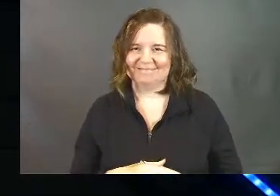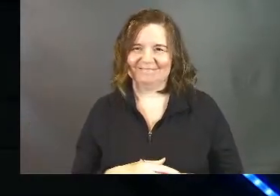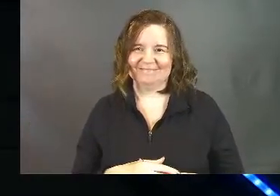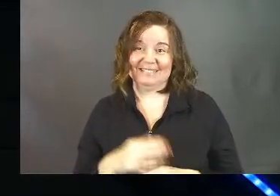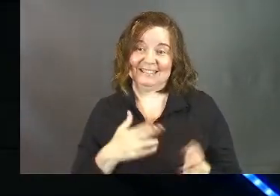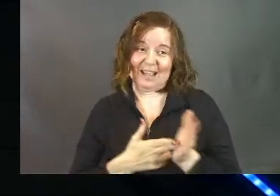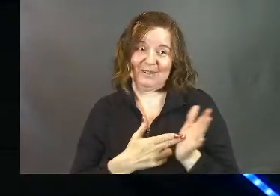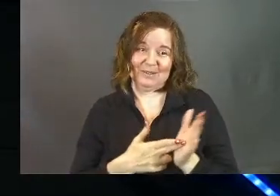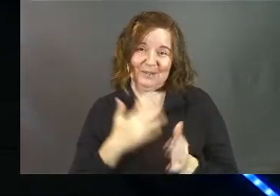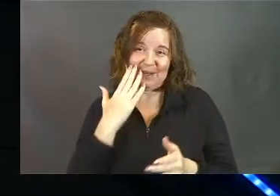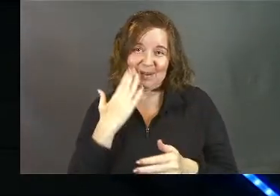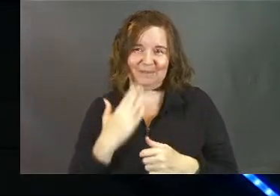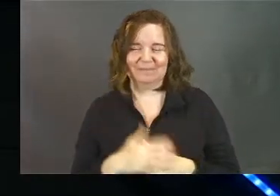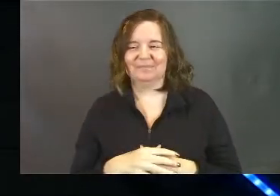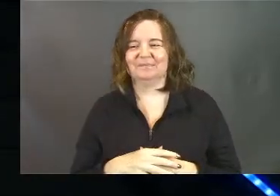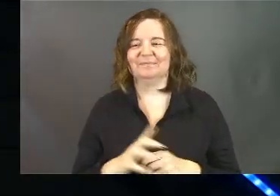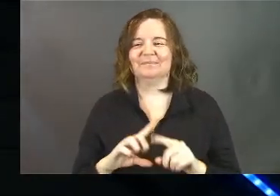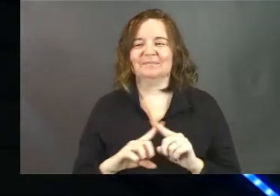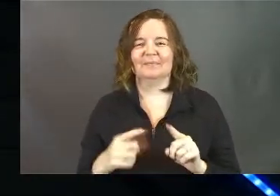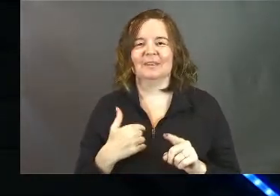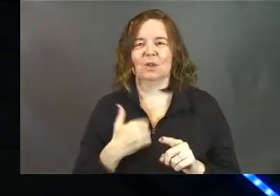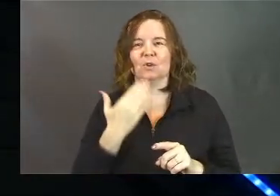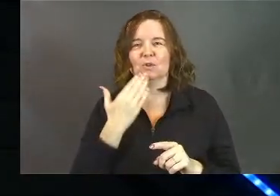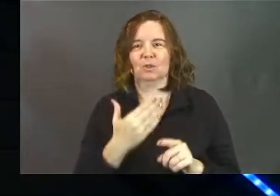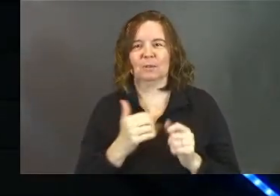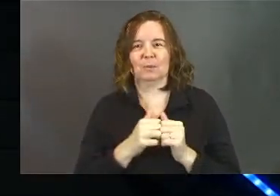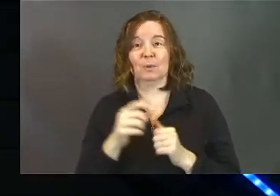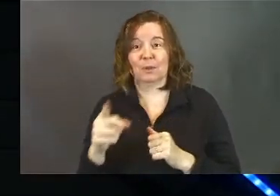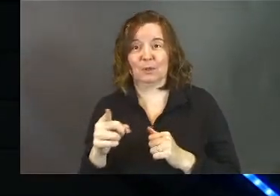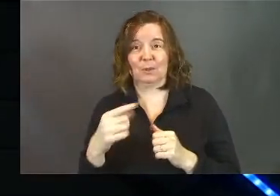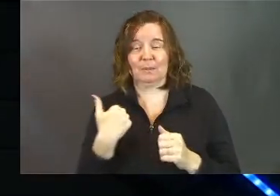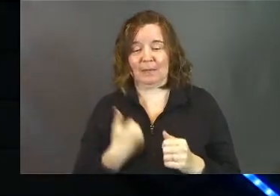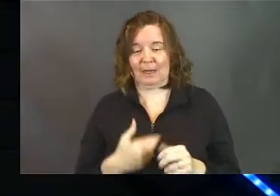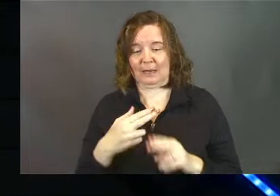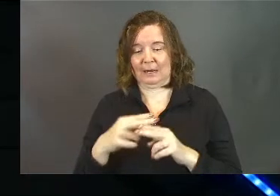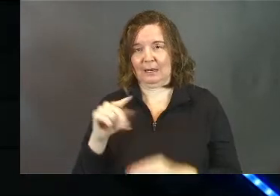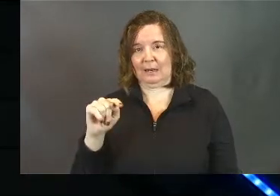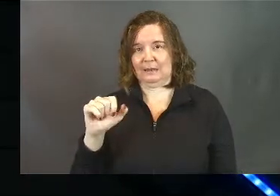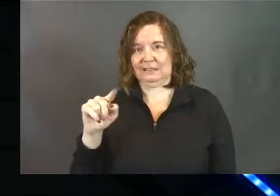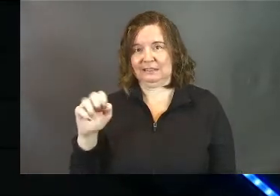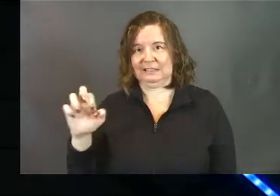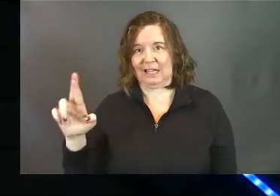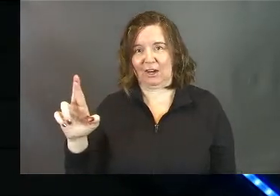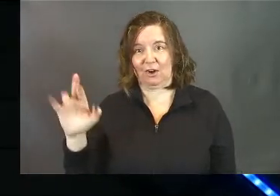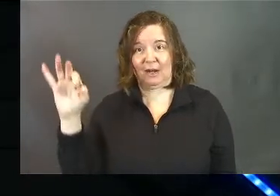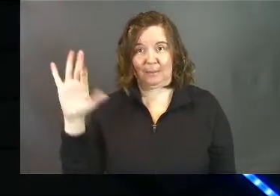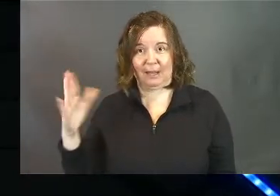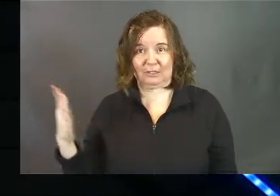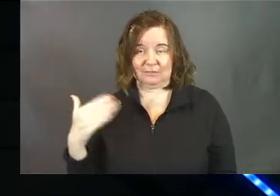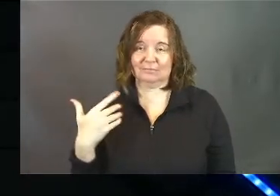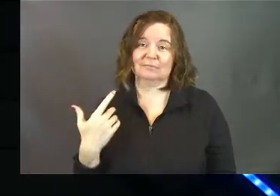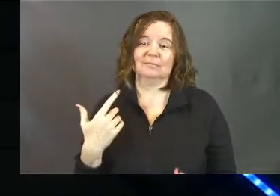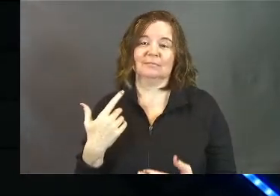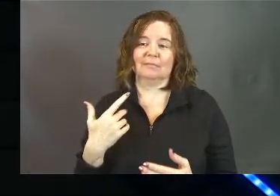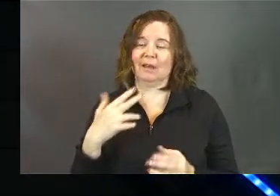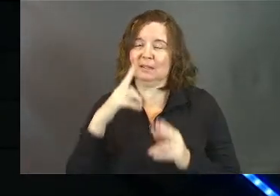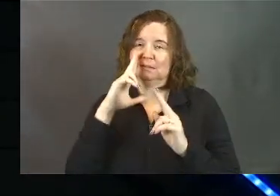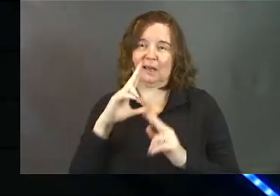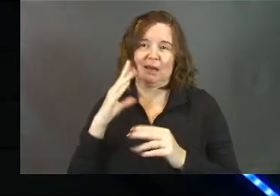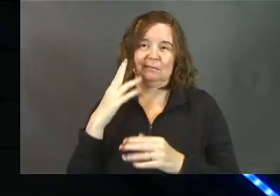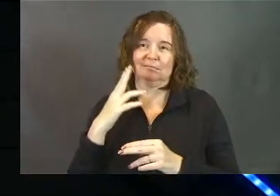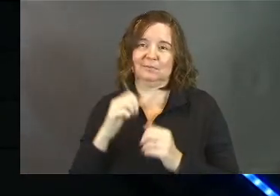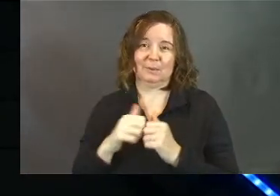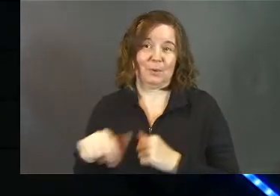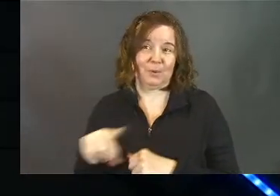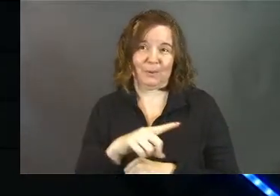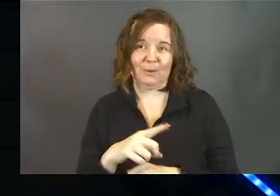telling the truth, you know? But no, it's so good to be with you. My name is Tanner, one of the pastors here, and as always, such an honor and a privilege to be with you and